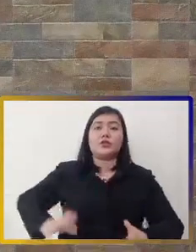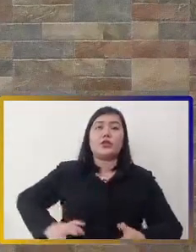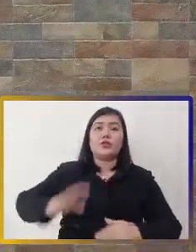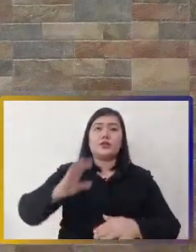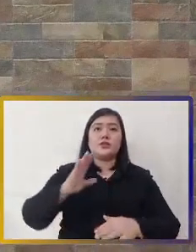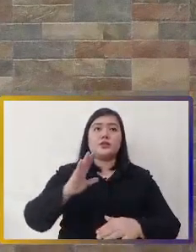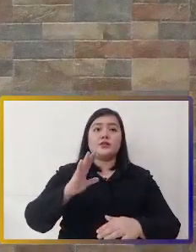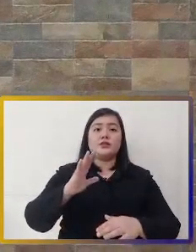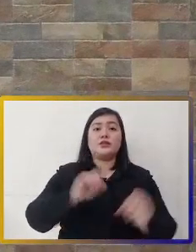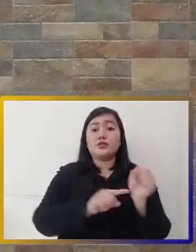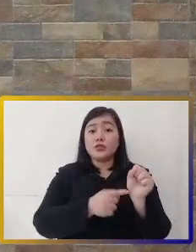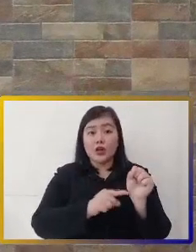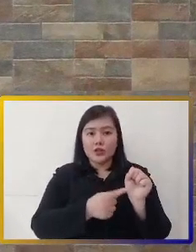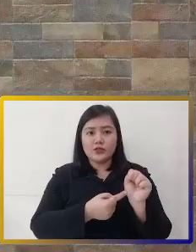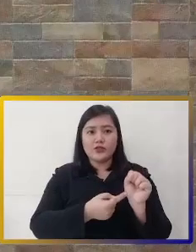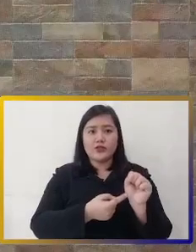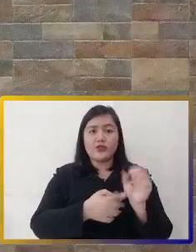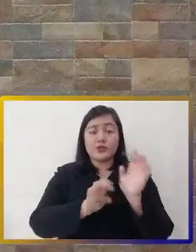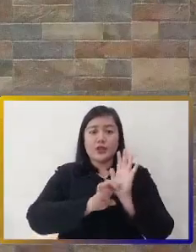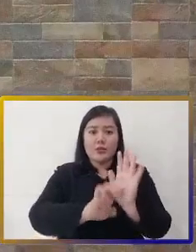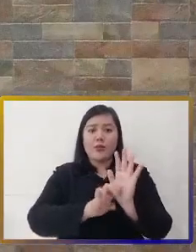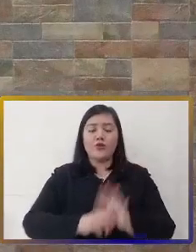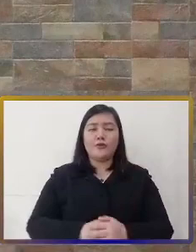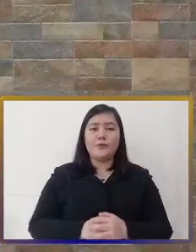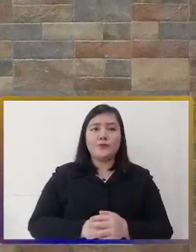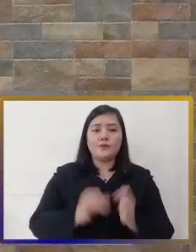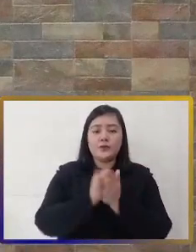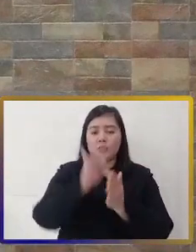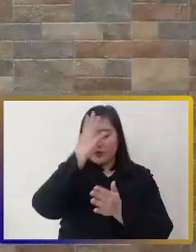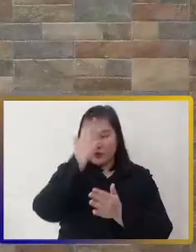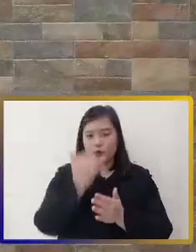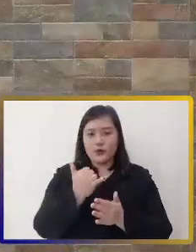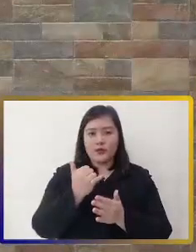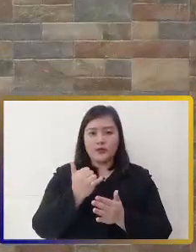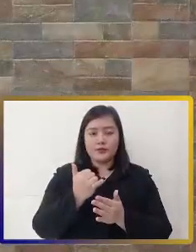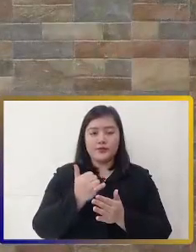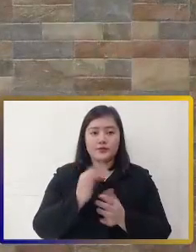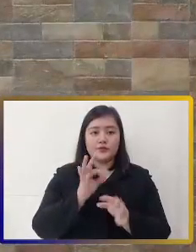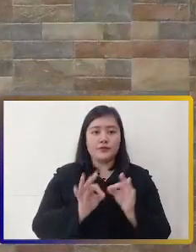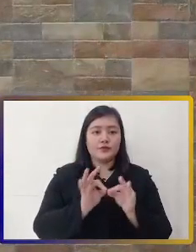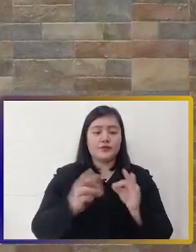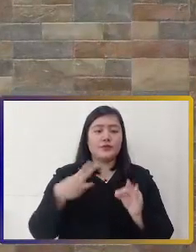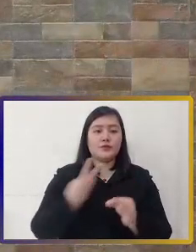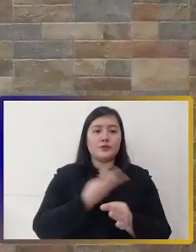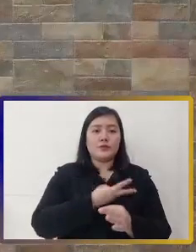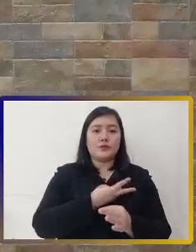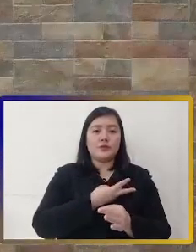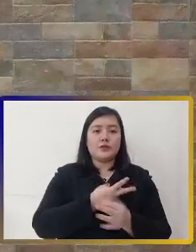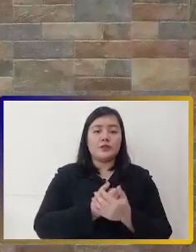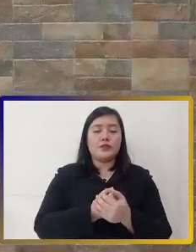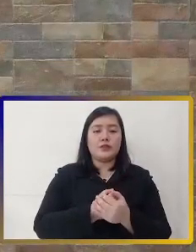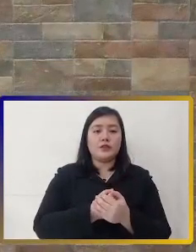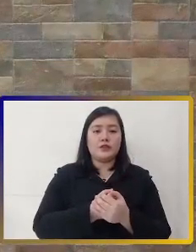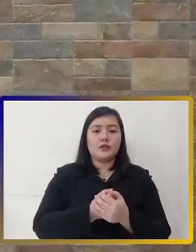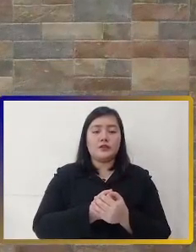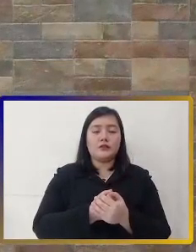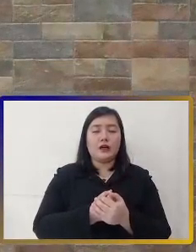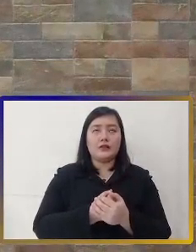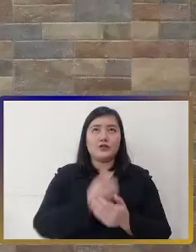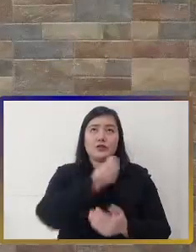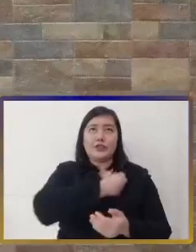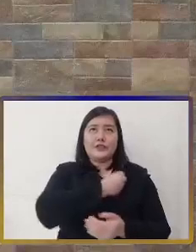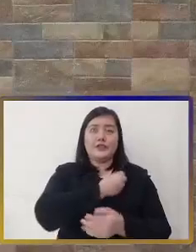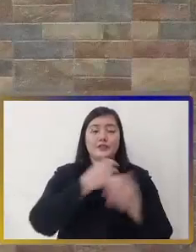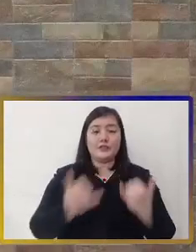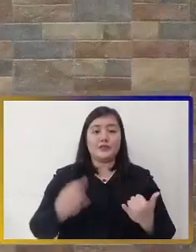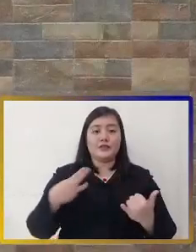to search, now we're going to the lesson of searching the true church. The search for the true church.